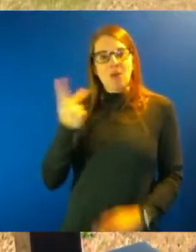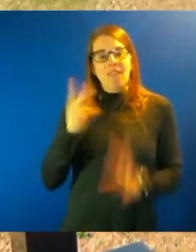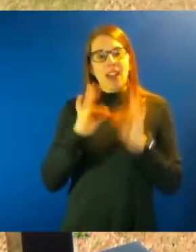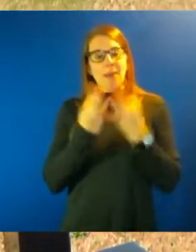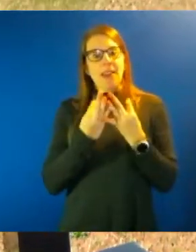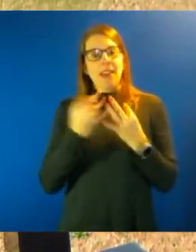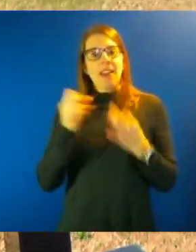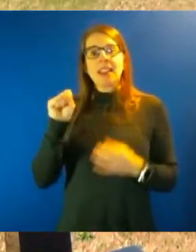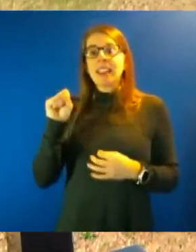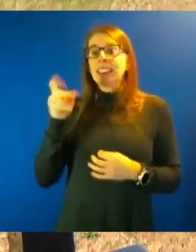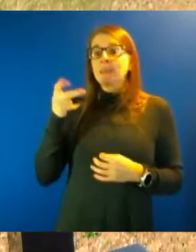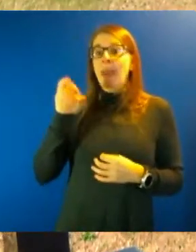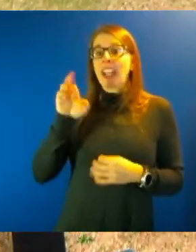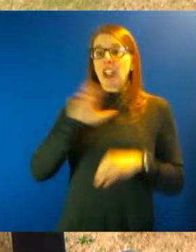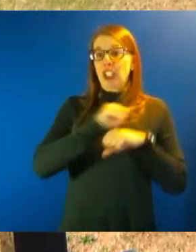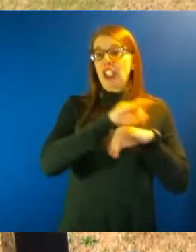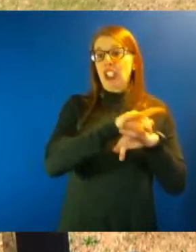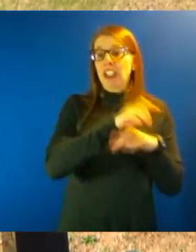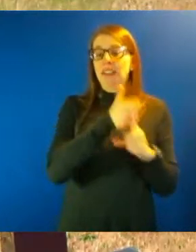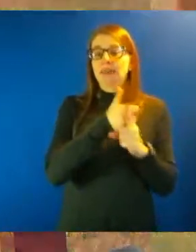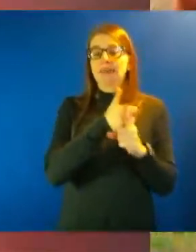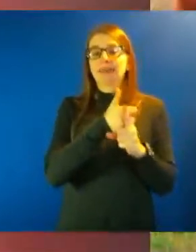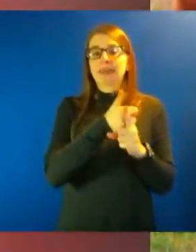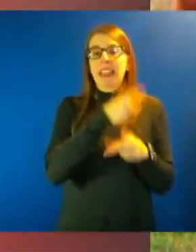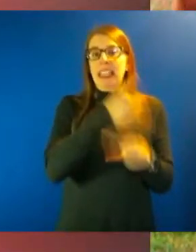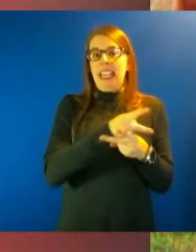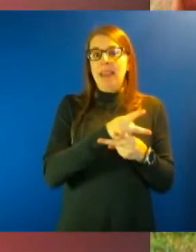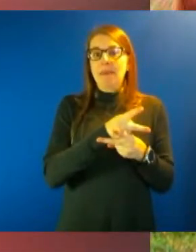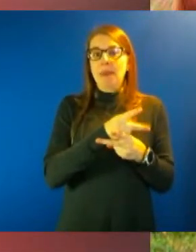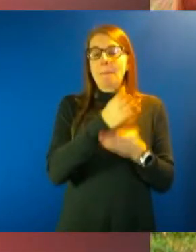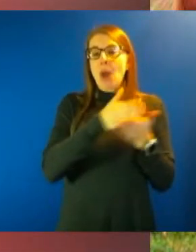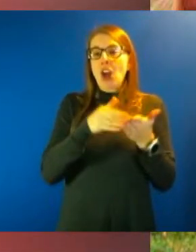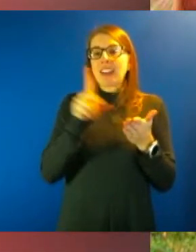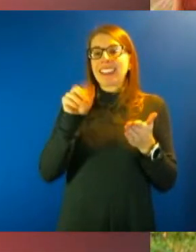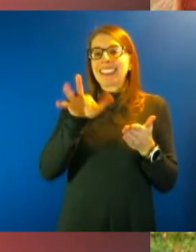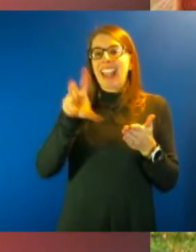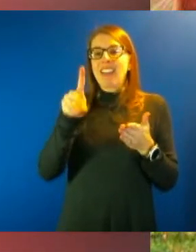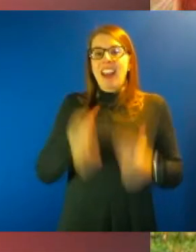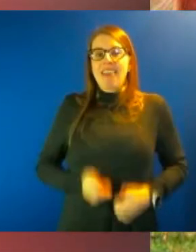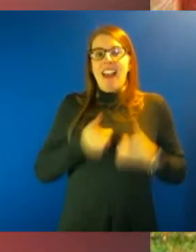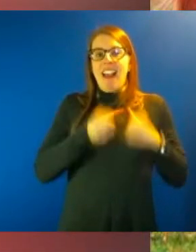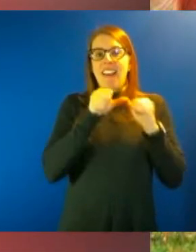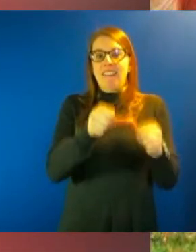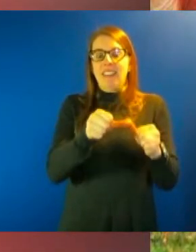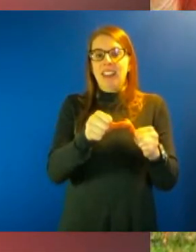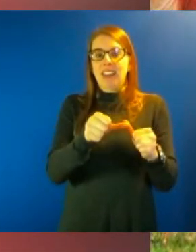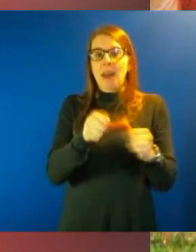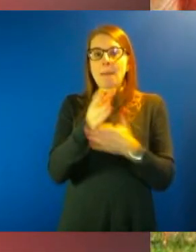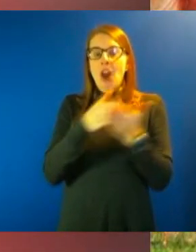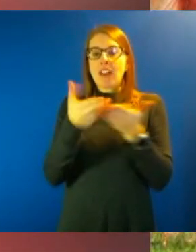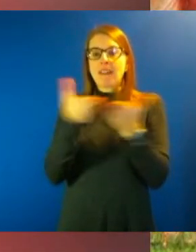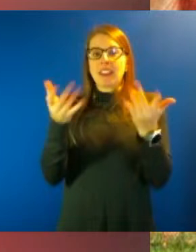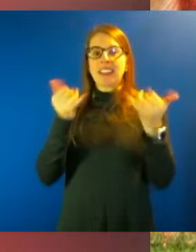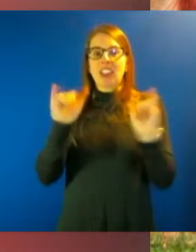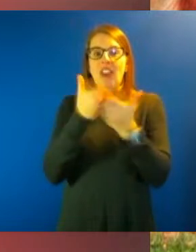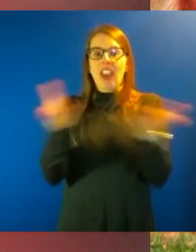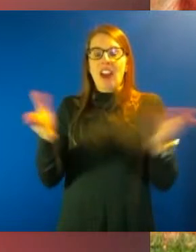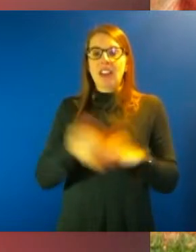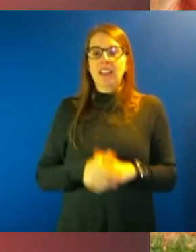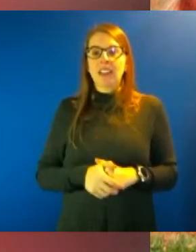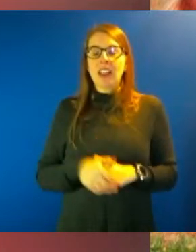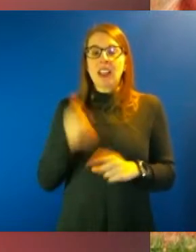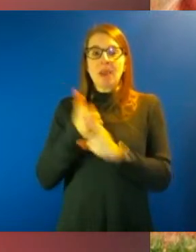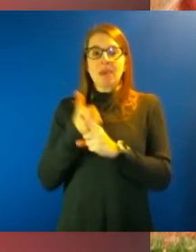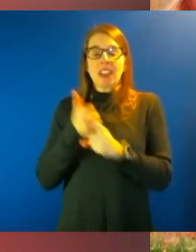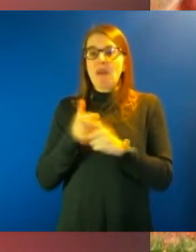able to keep a piece of David alive. A part of him is still out there. I feel like he rides on my shoulder every day.